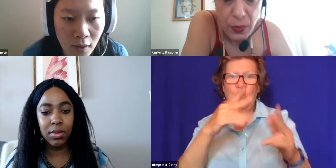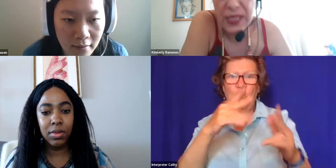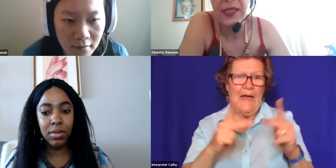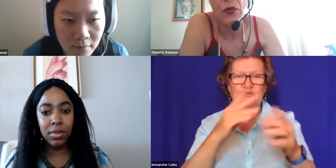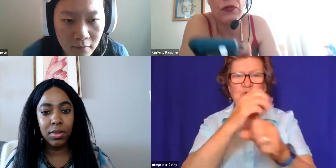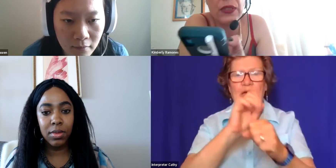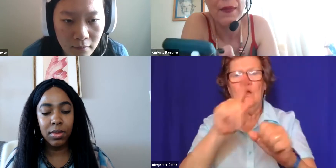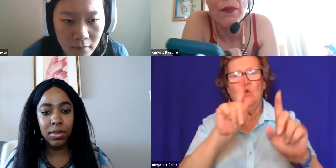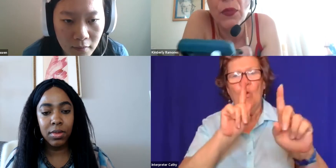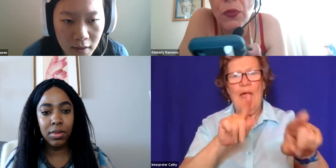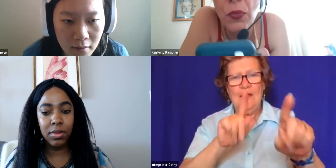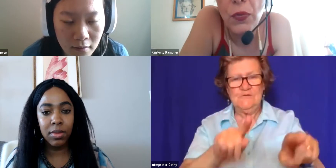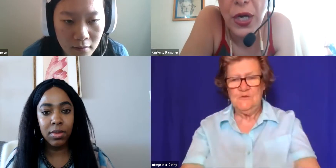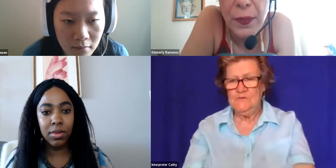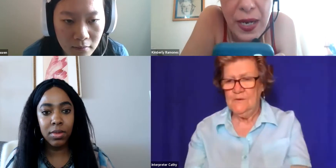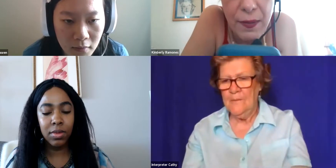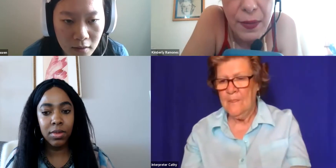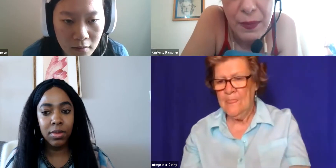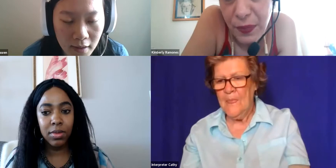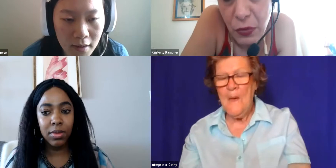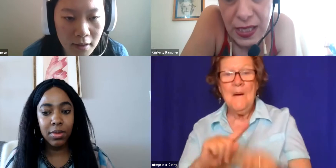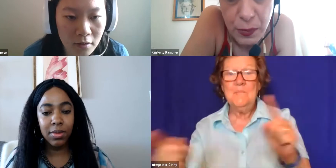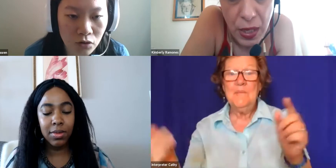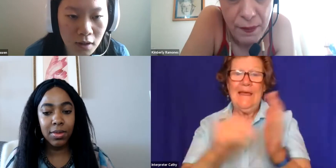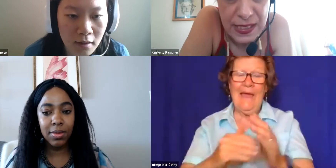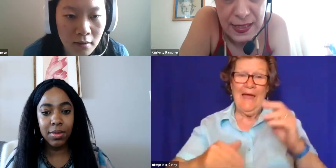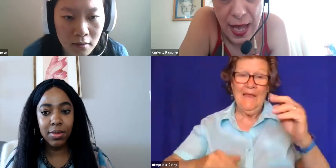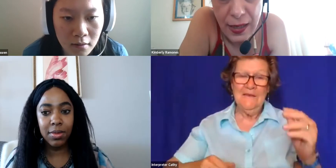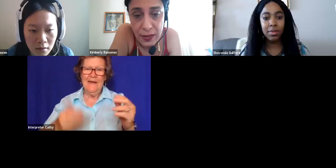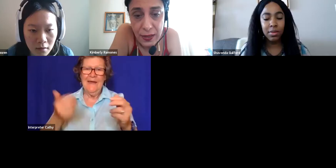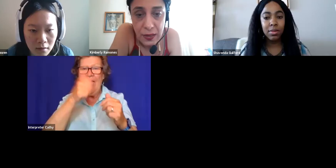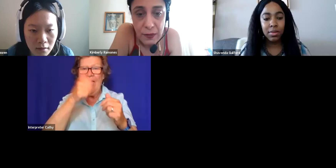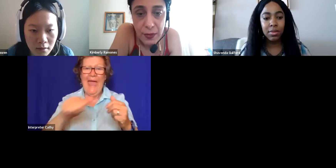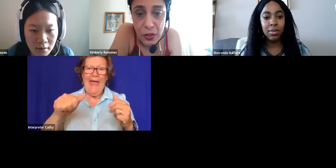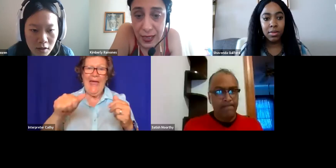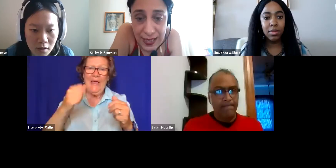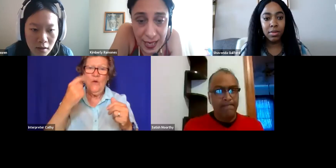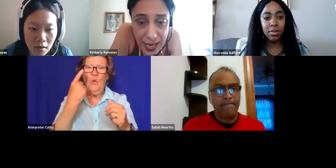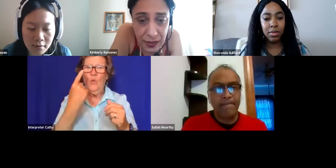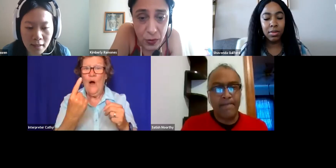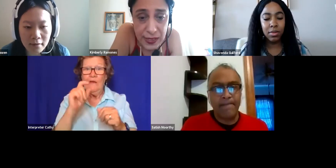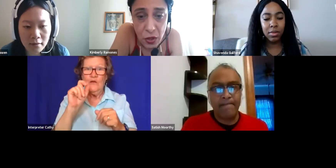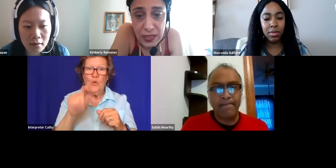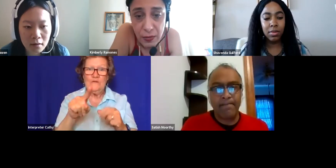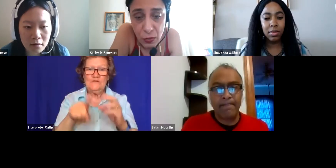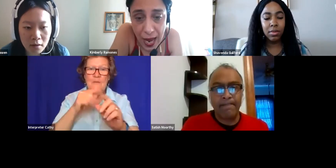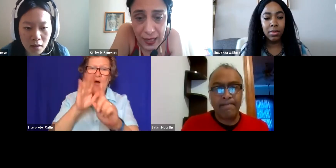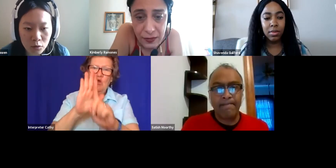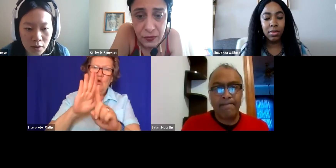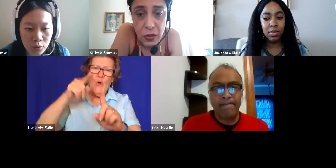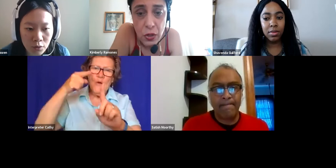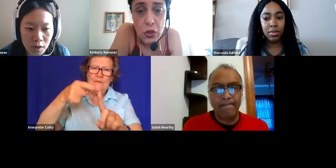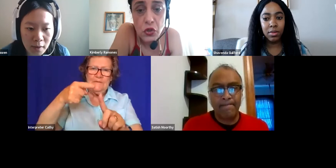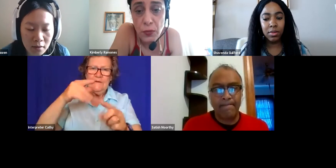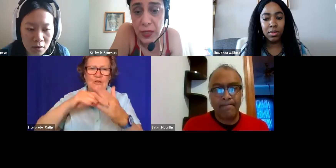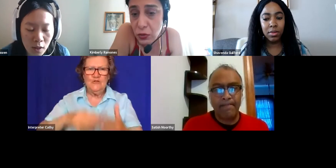also visit. But again, we're all, you know, any individual questions about your particular students,